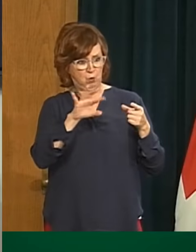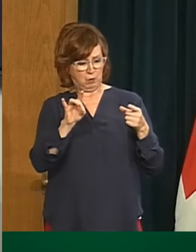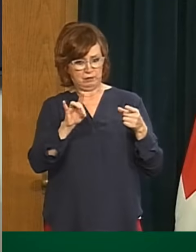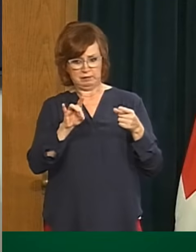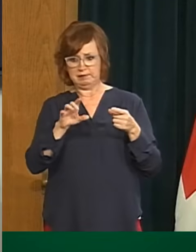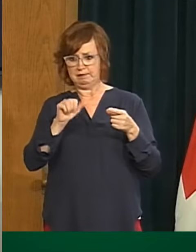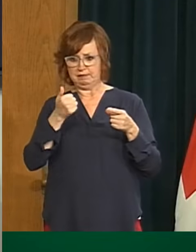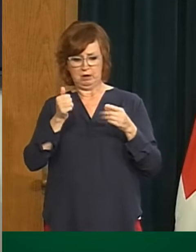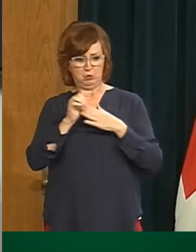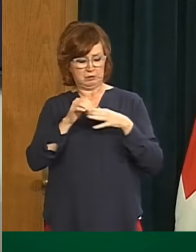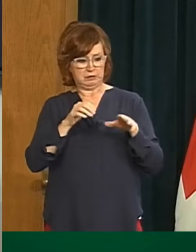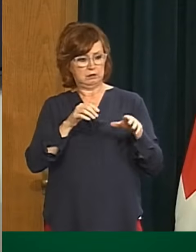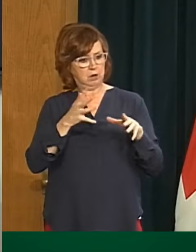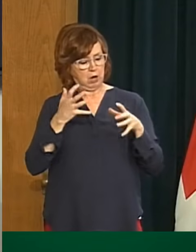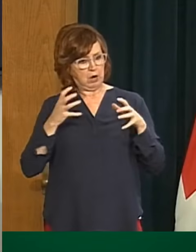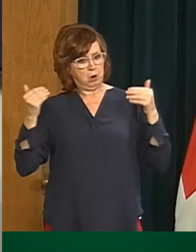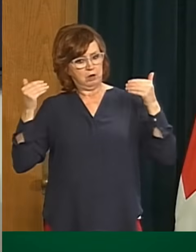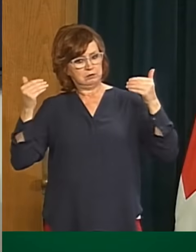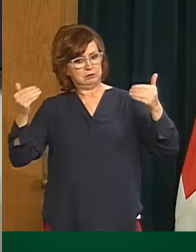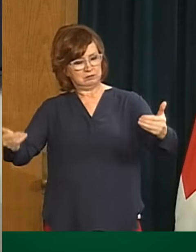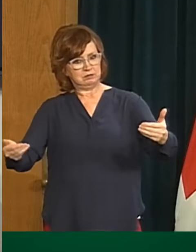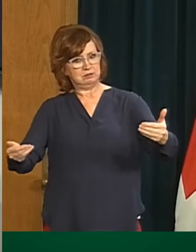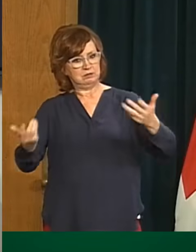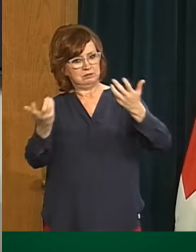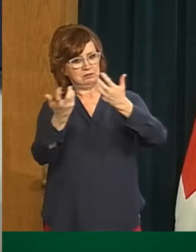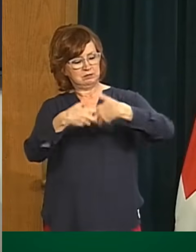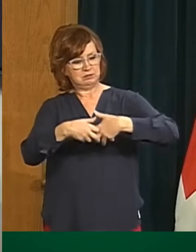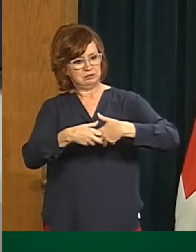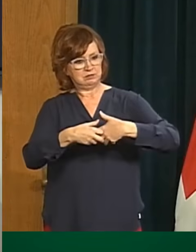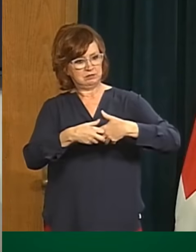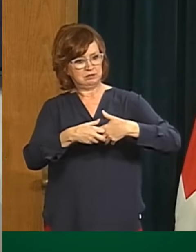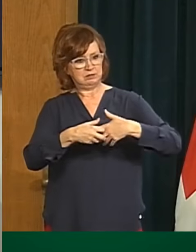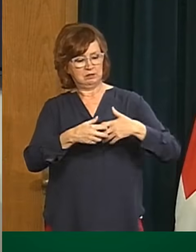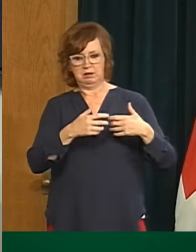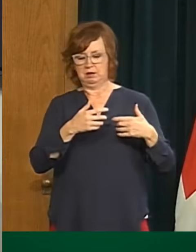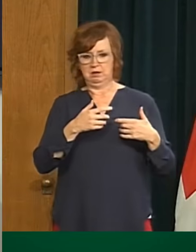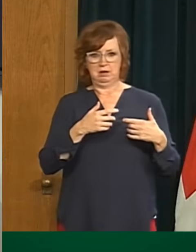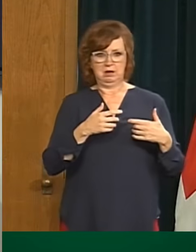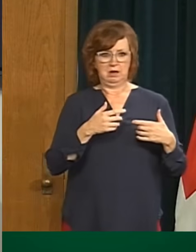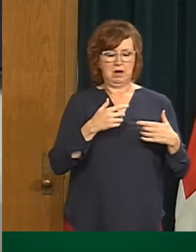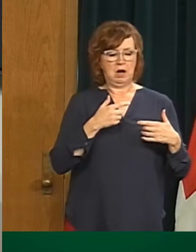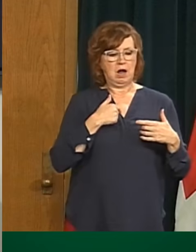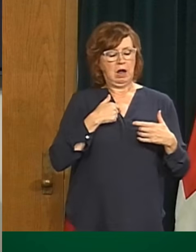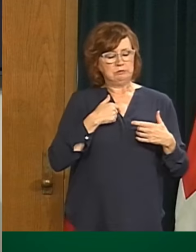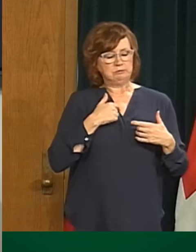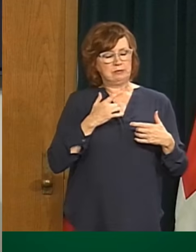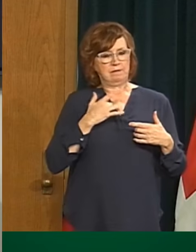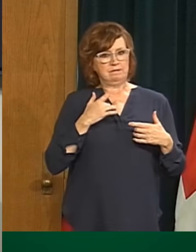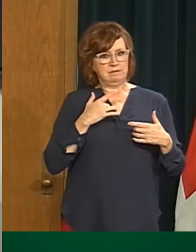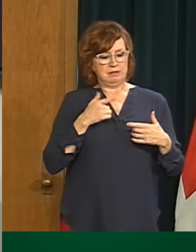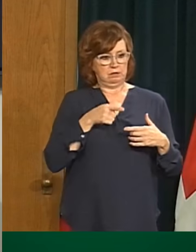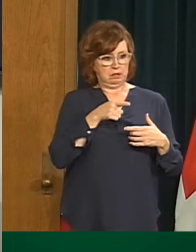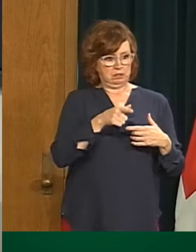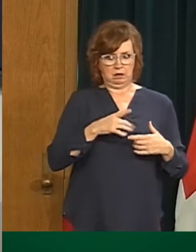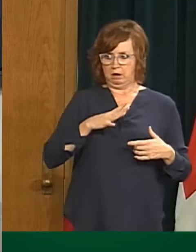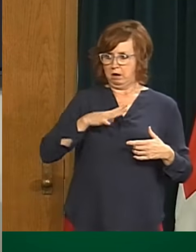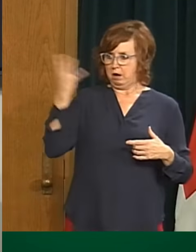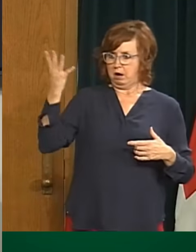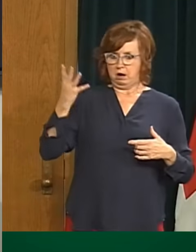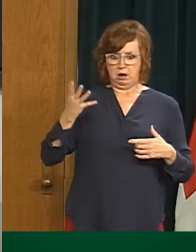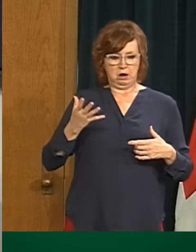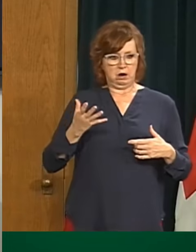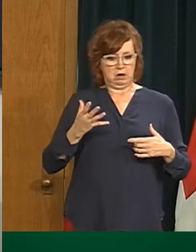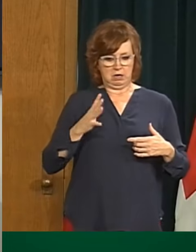the community. And I do think that, we have, I wouldn't say broken our trust, but I think we've